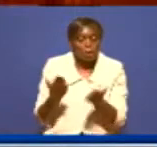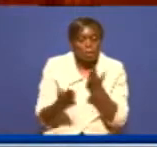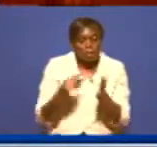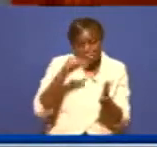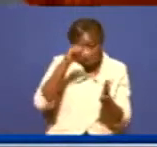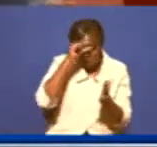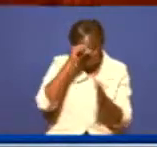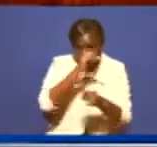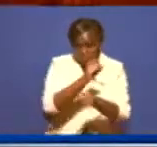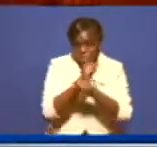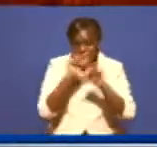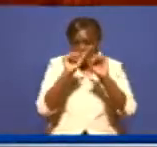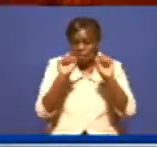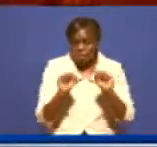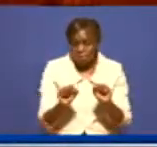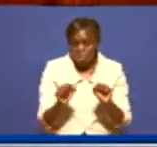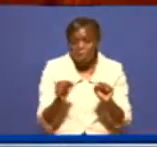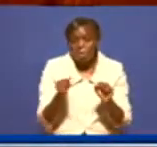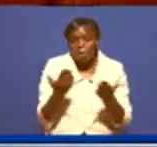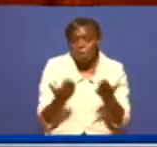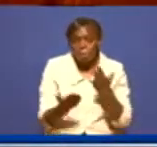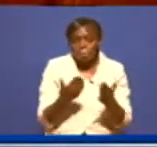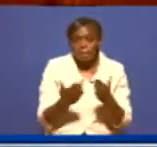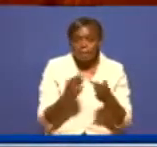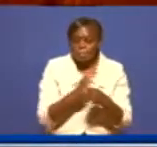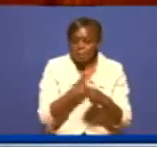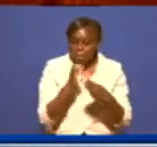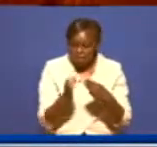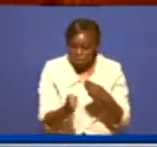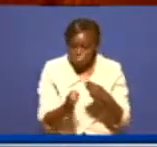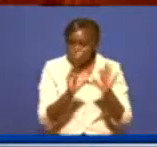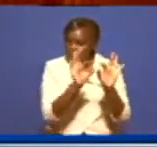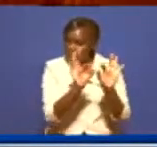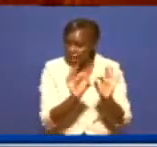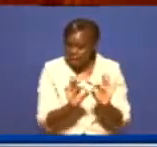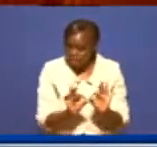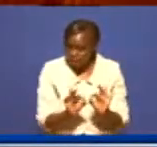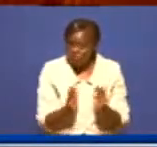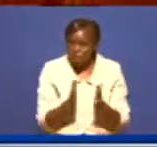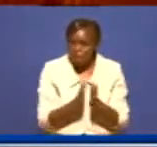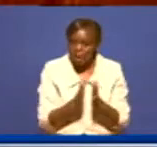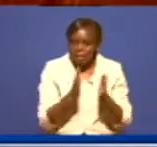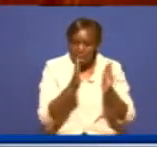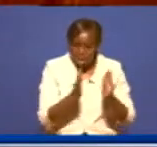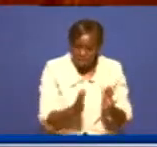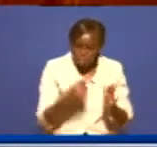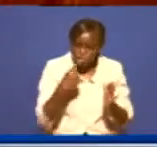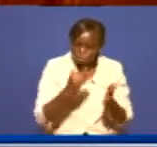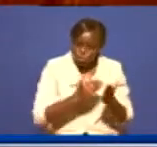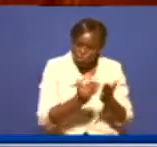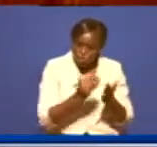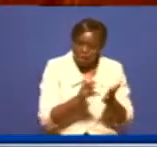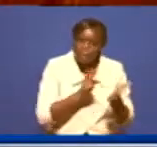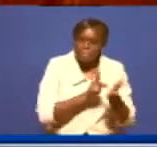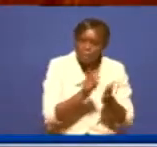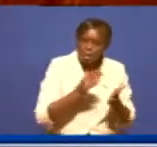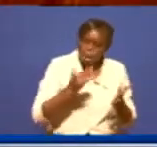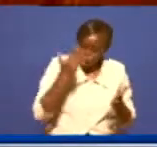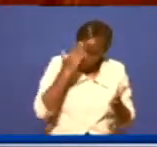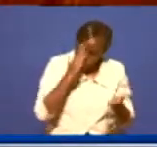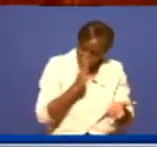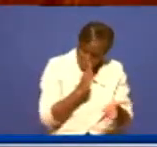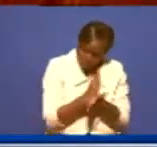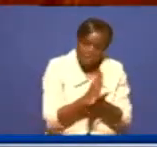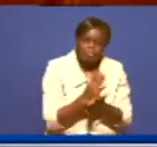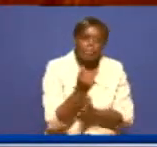protected scheme, or whether it will be an insured account, and the tenants, needs to know their rights. They need to be able to